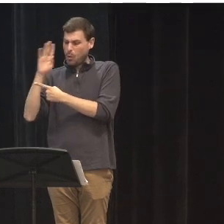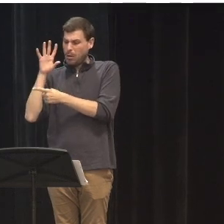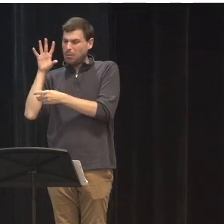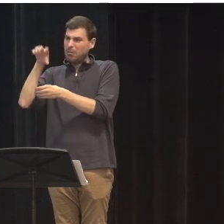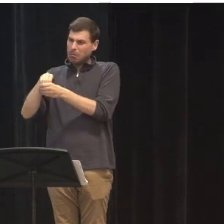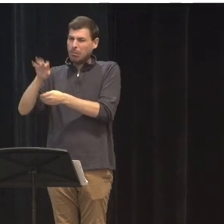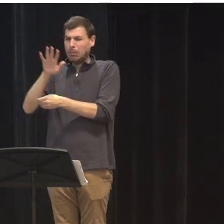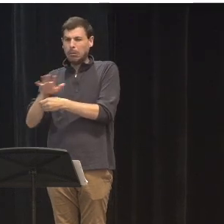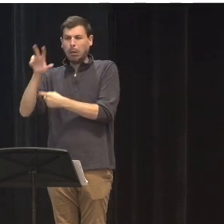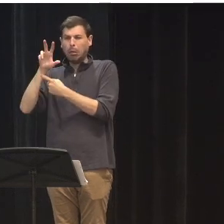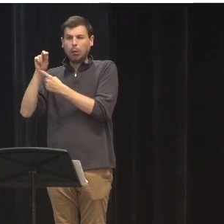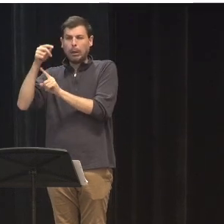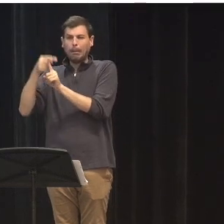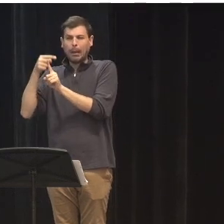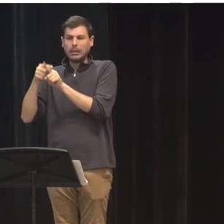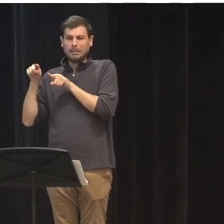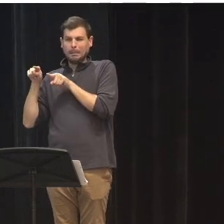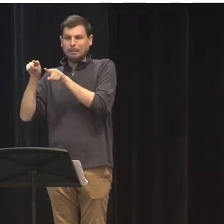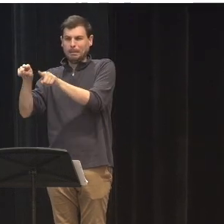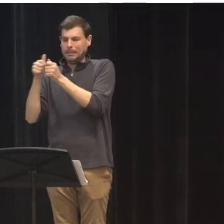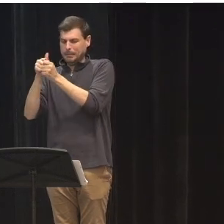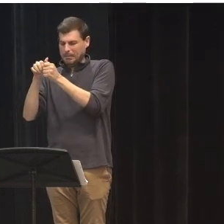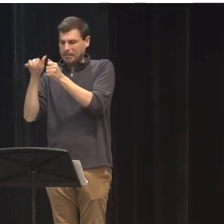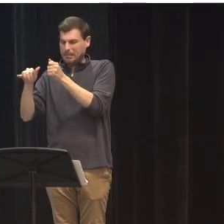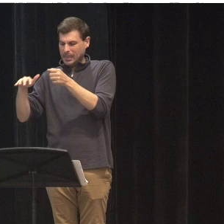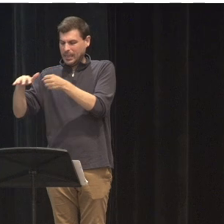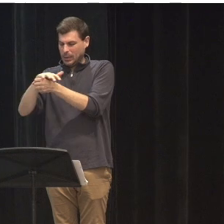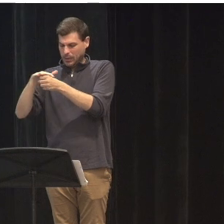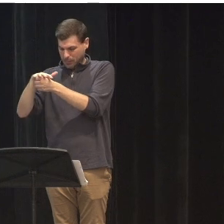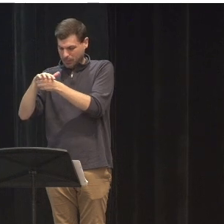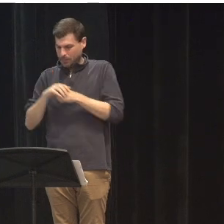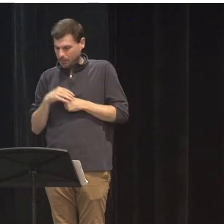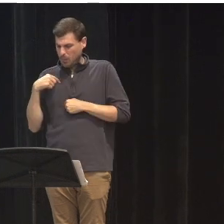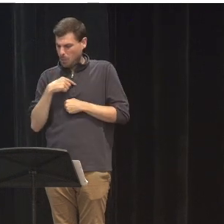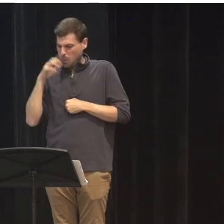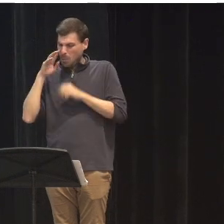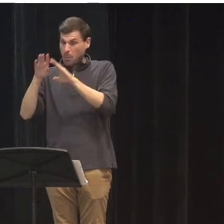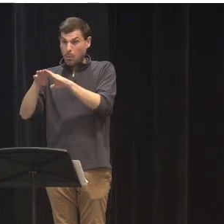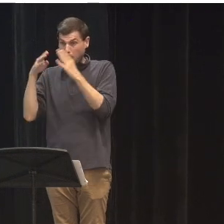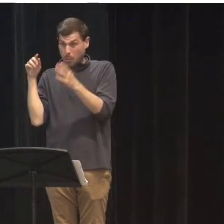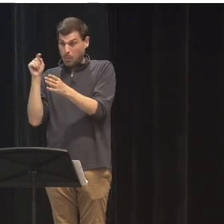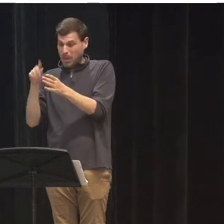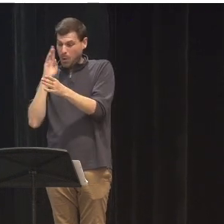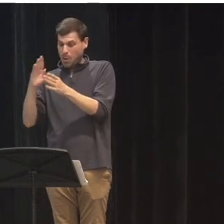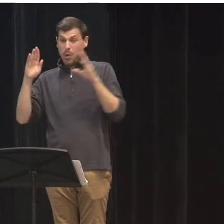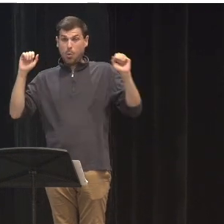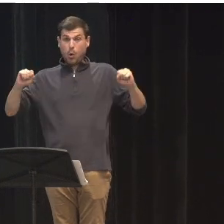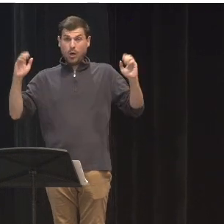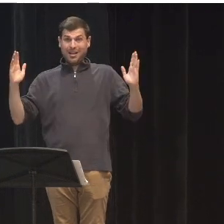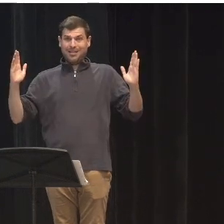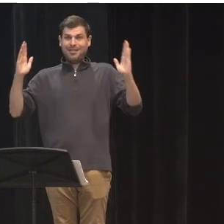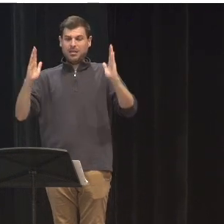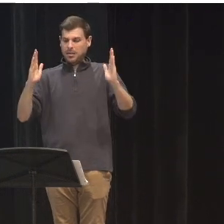work is aligned along River Terrace and in the areas of Route 9A and Tribeca, and it works towards the center